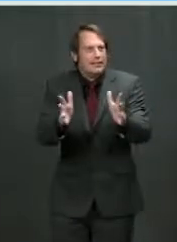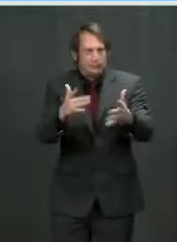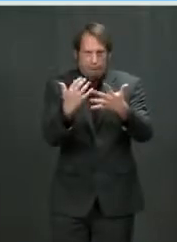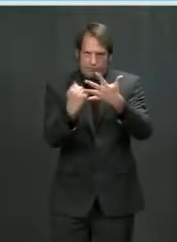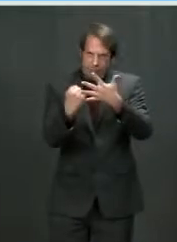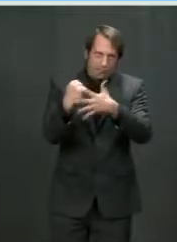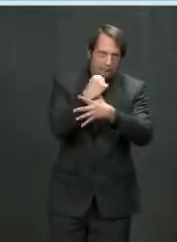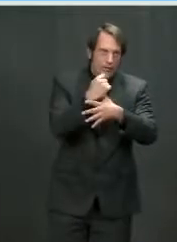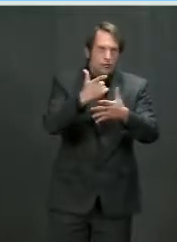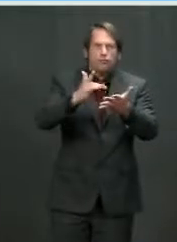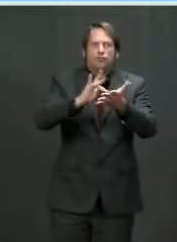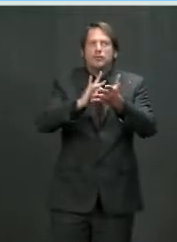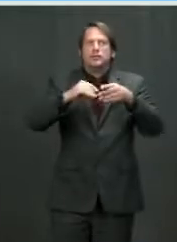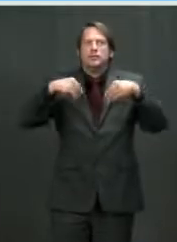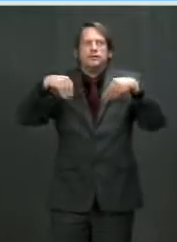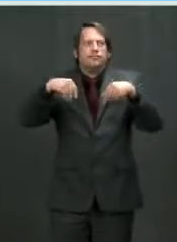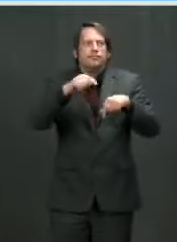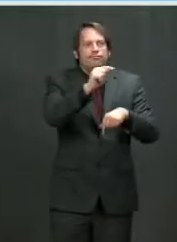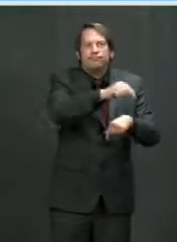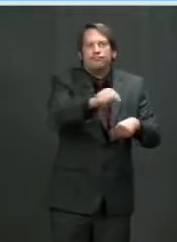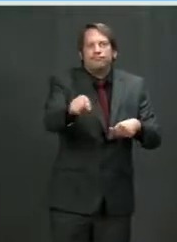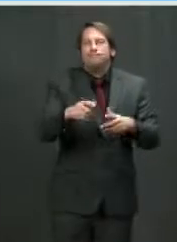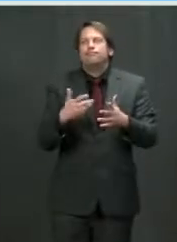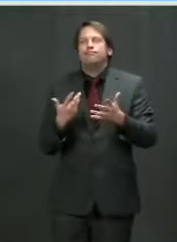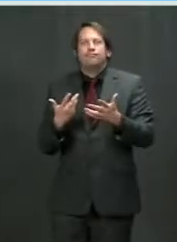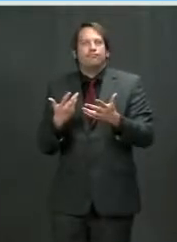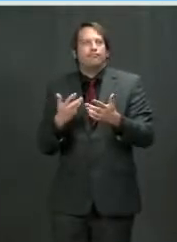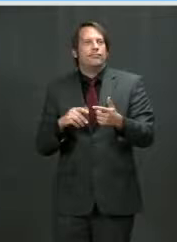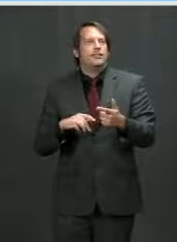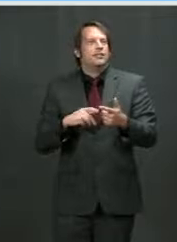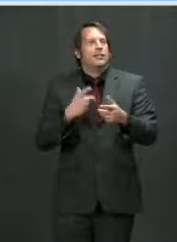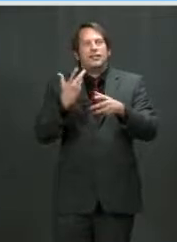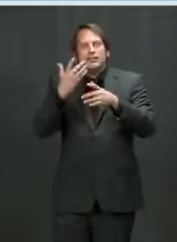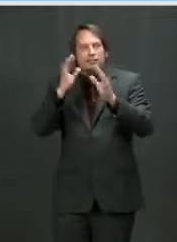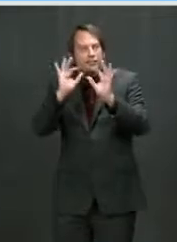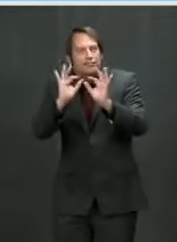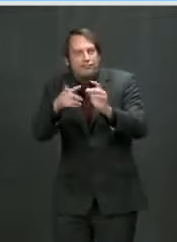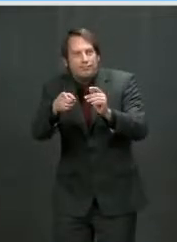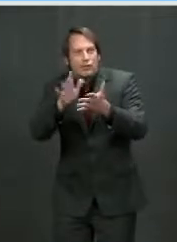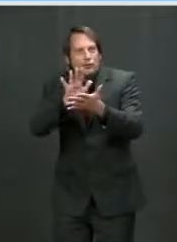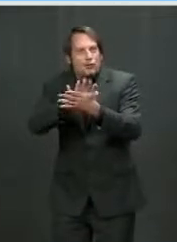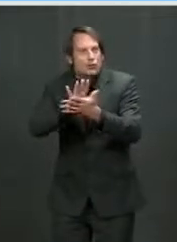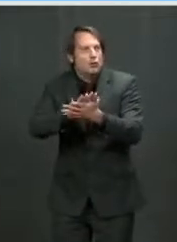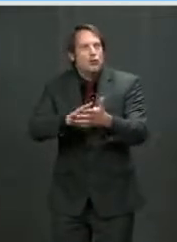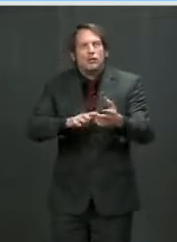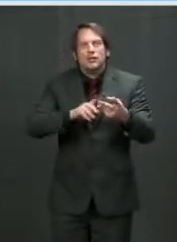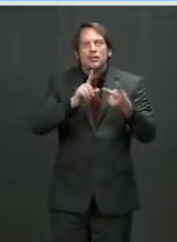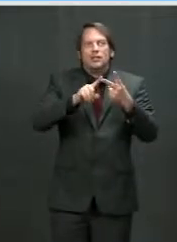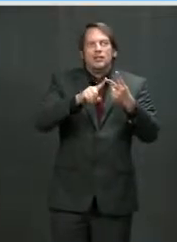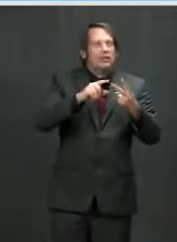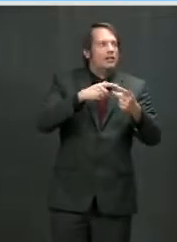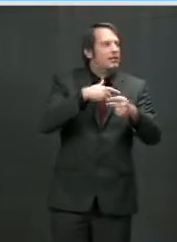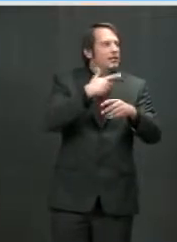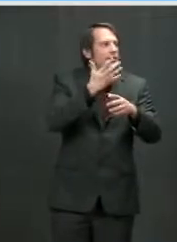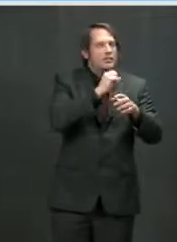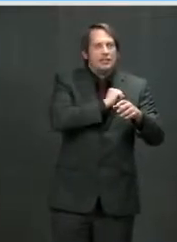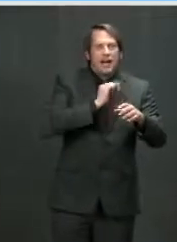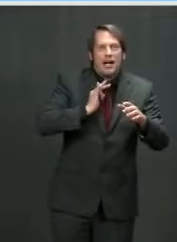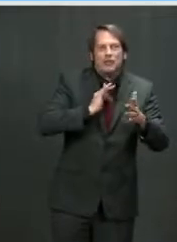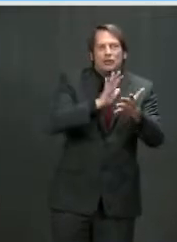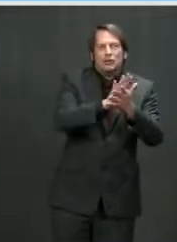teachers, school staff, and child care workers during the month of March. As the President announced